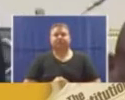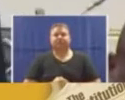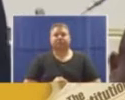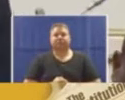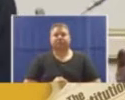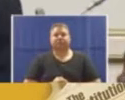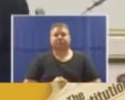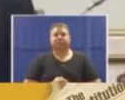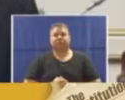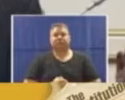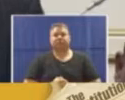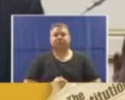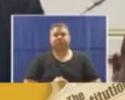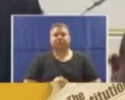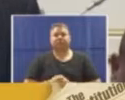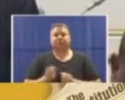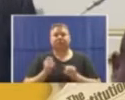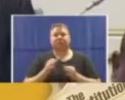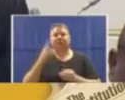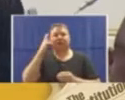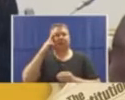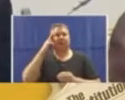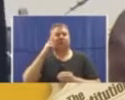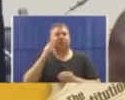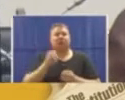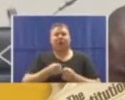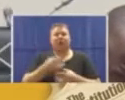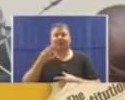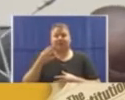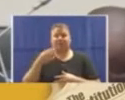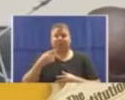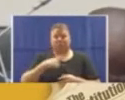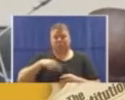if we're grey-listed, it's likely to have a huge impact,